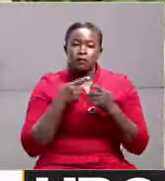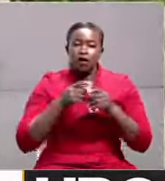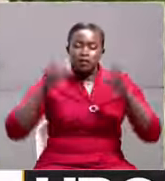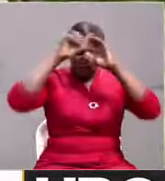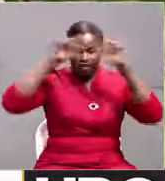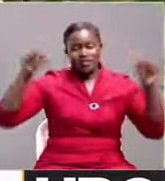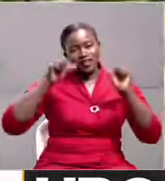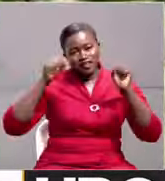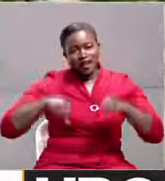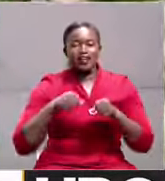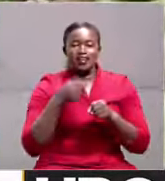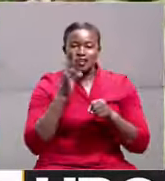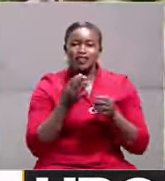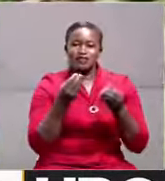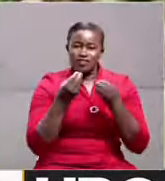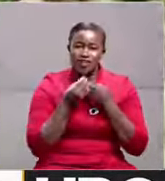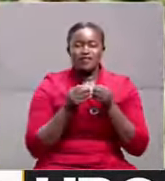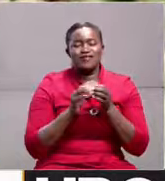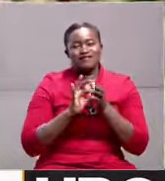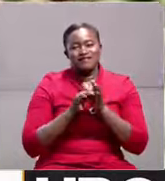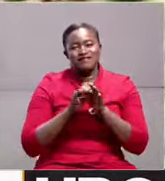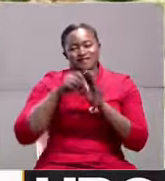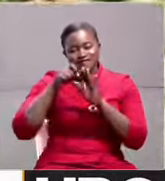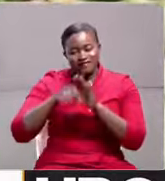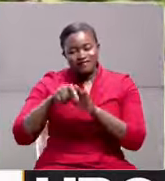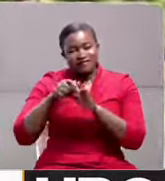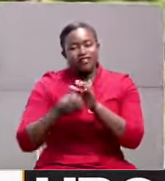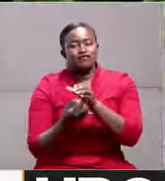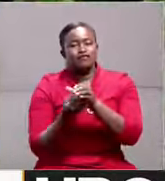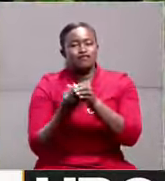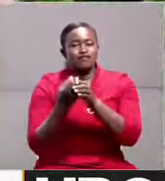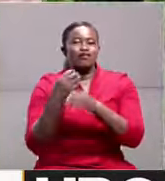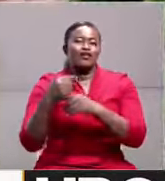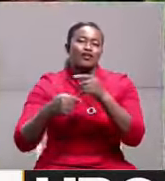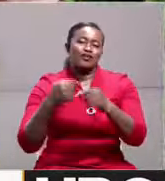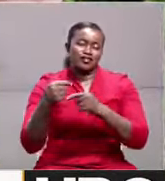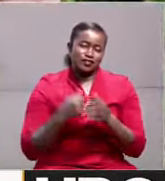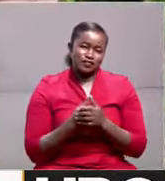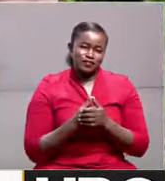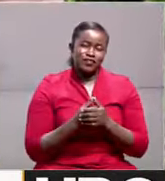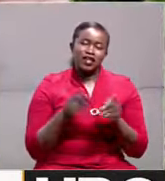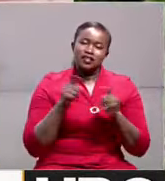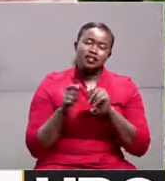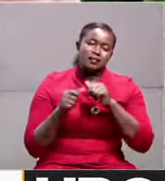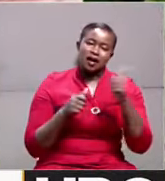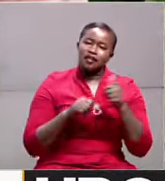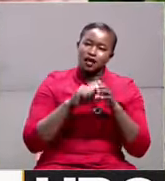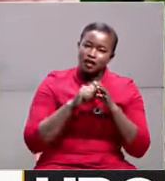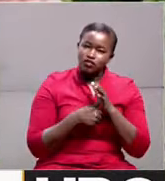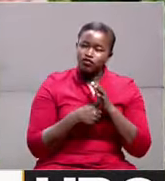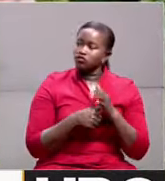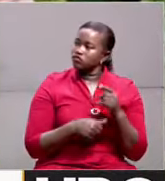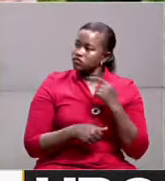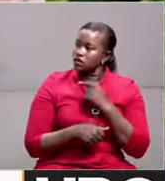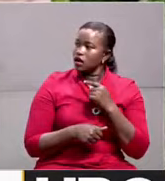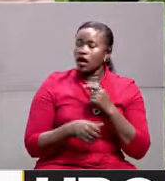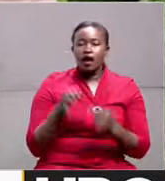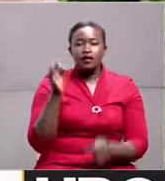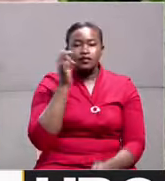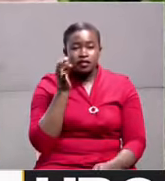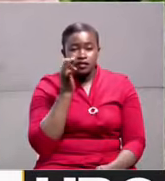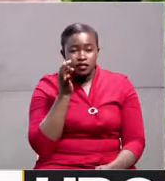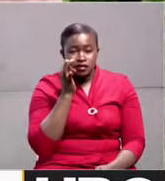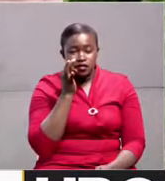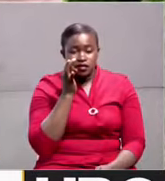zisobo watu wensigo tuongere tusimbe icho kulala wanawetu kube mwanyi